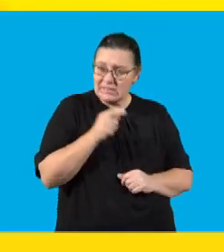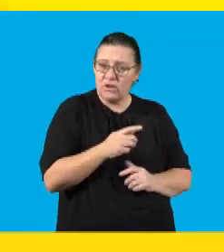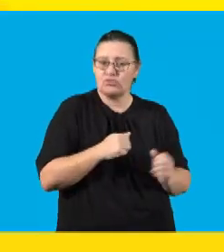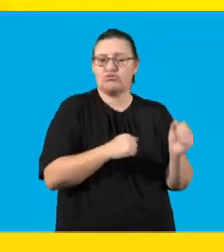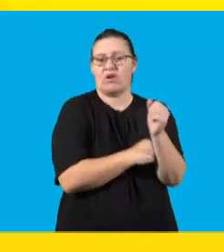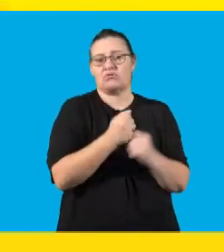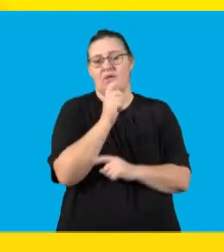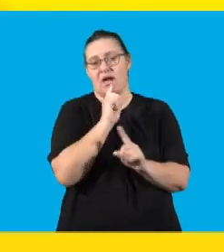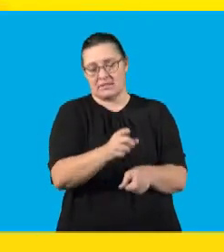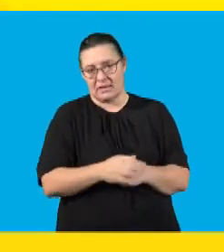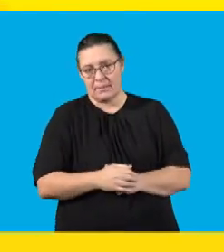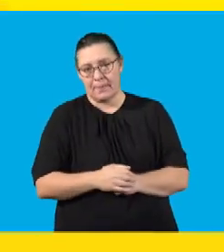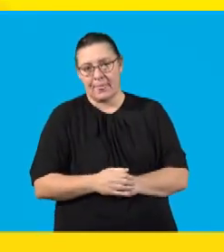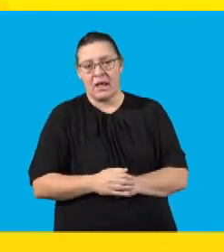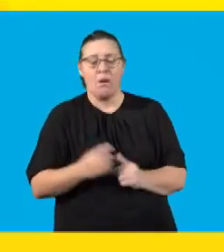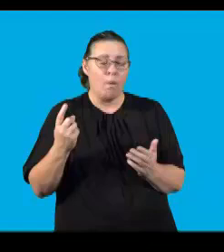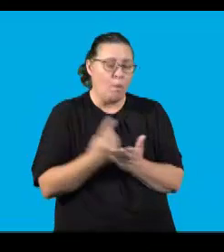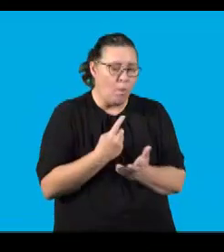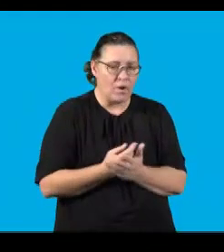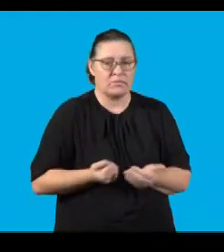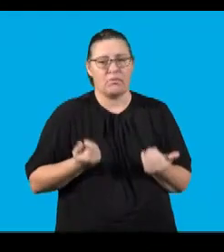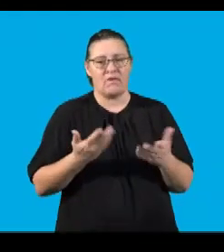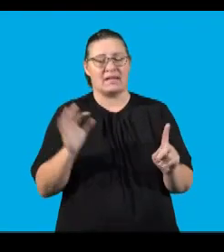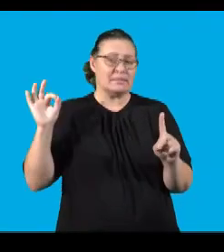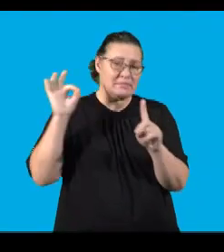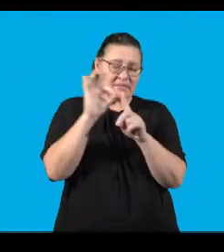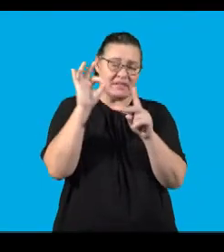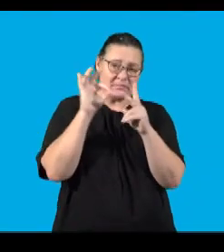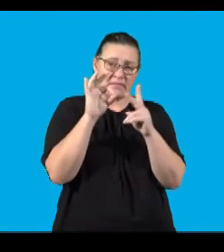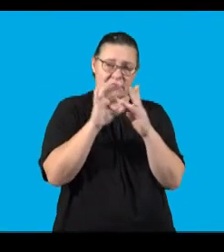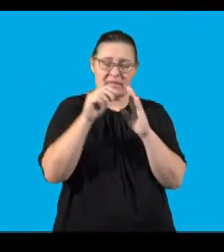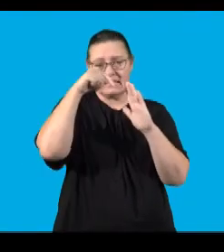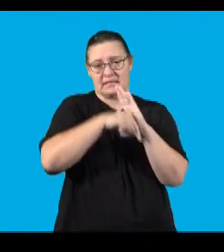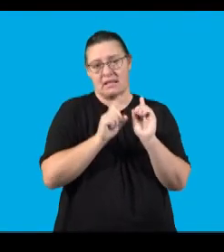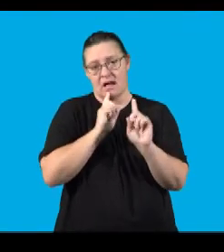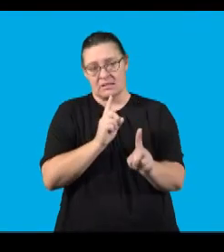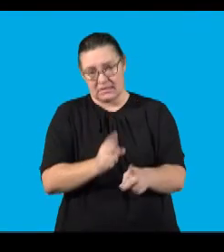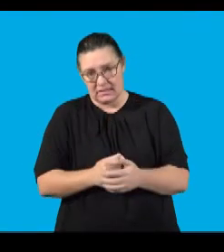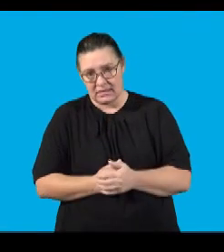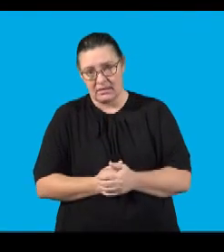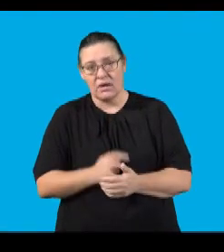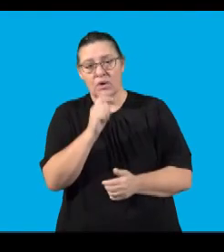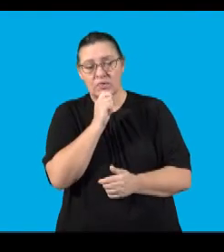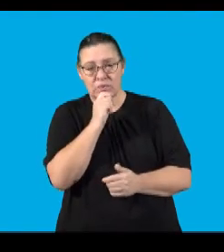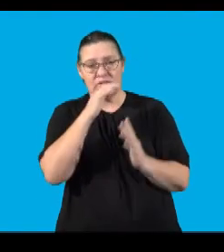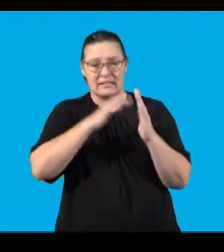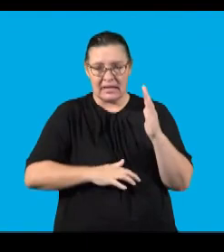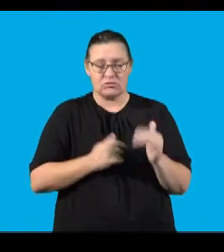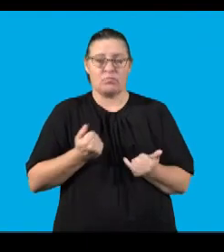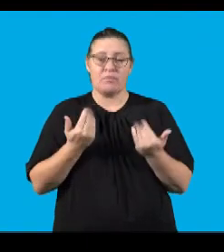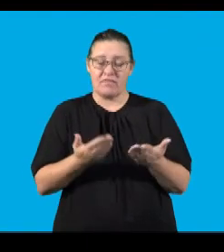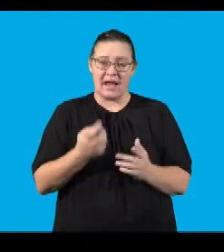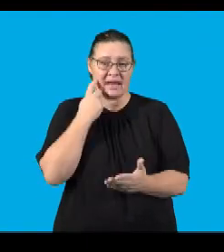that to structure your answer and always provide specific, detailed answers. Use the text